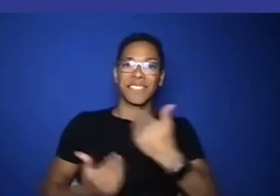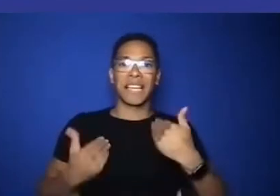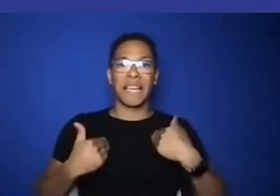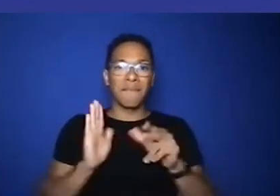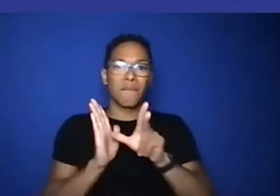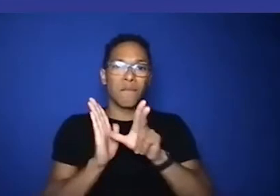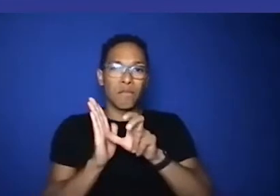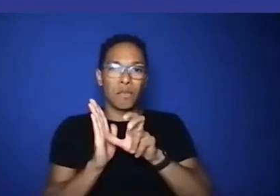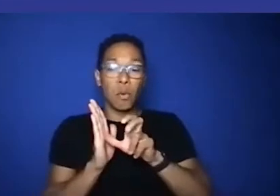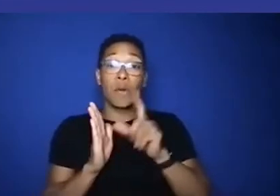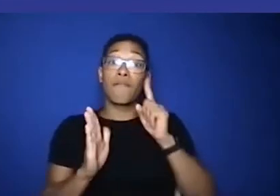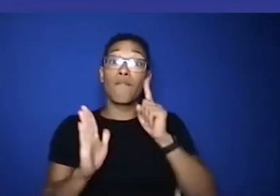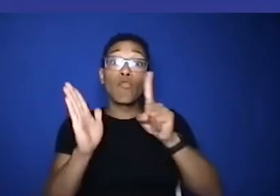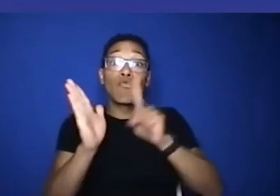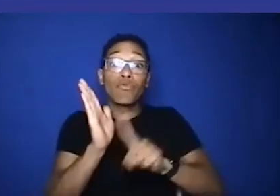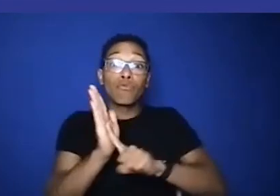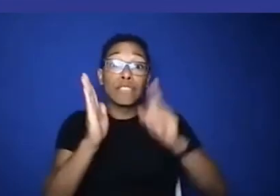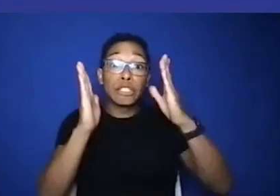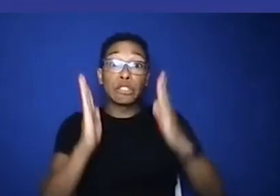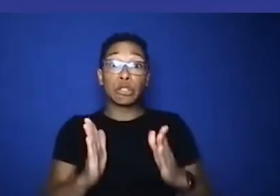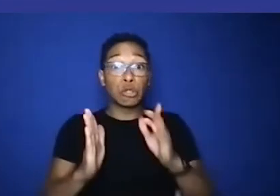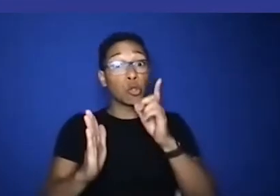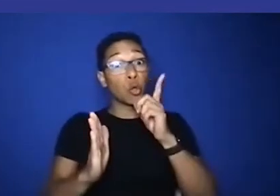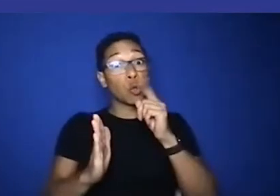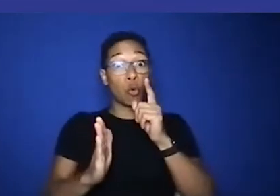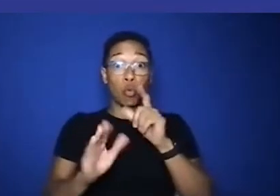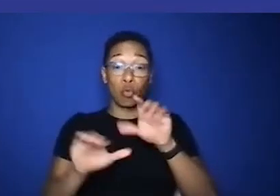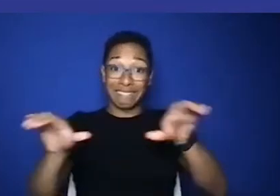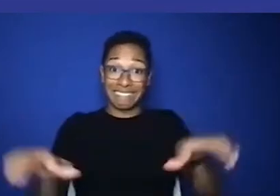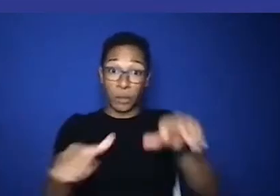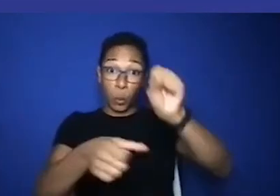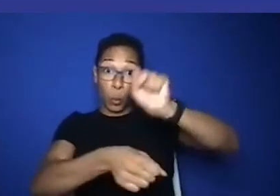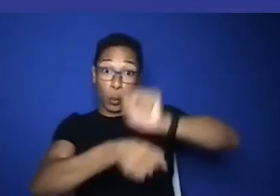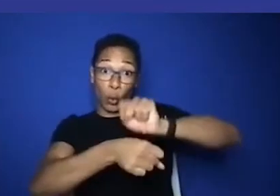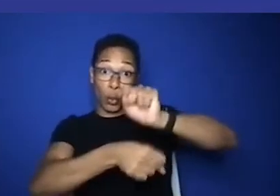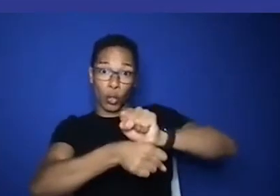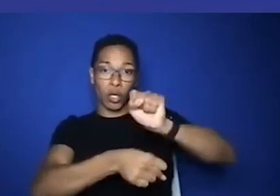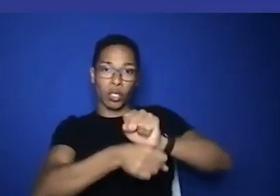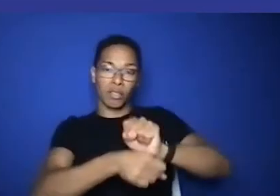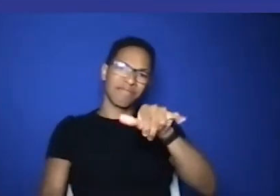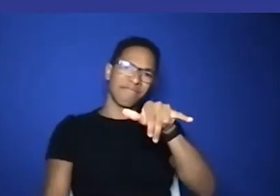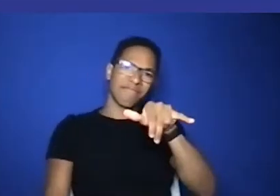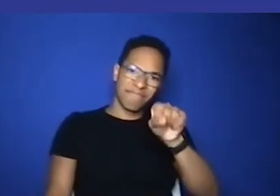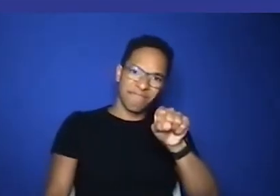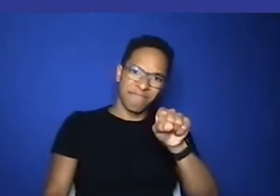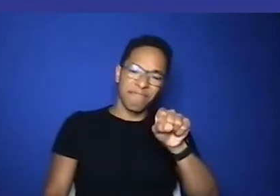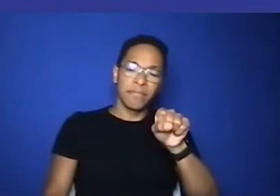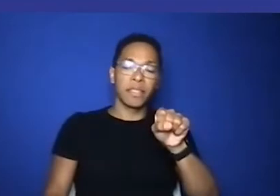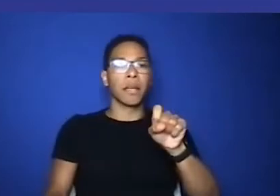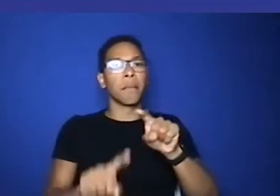had recorded, and this kind of gets to partly what you were talking about, Emily, in relationship to